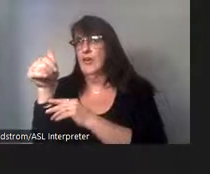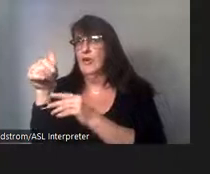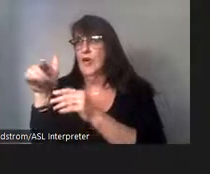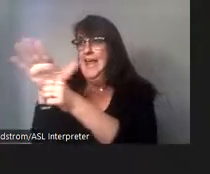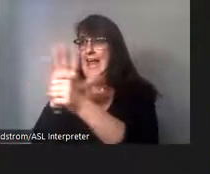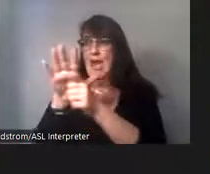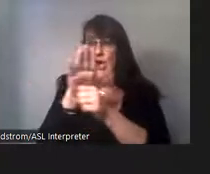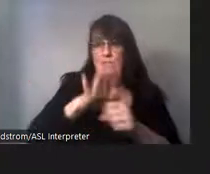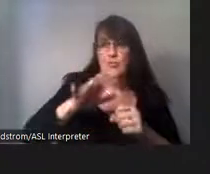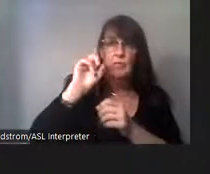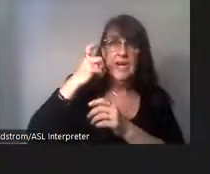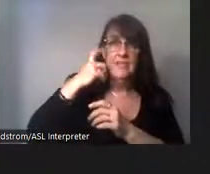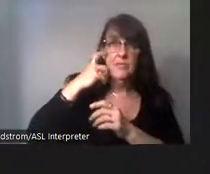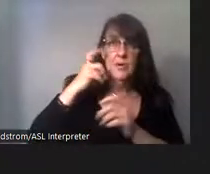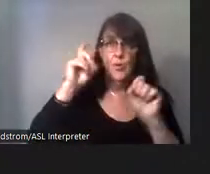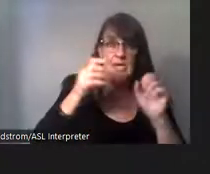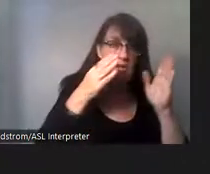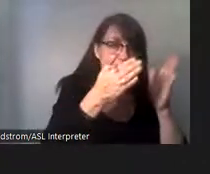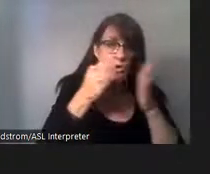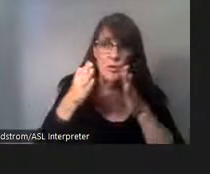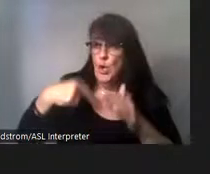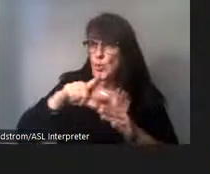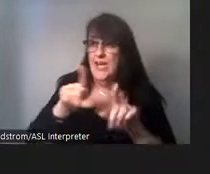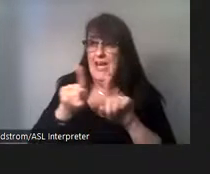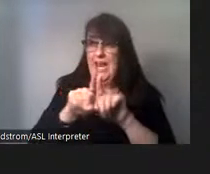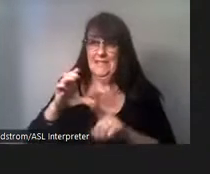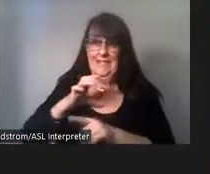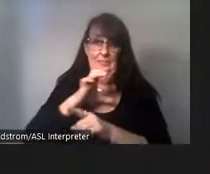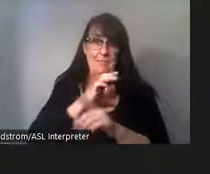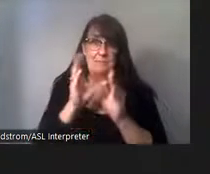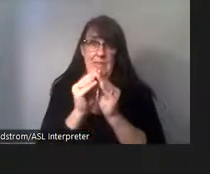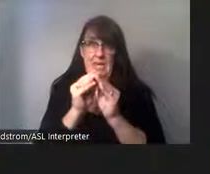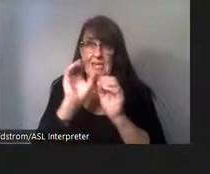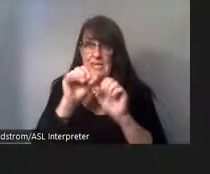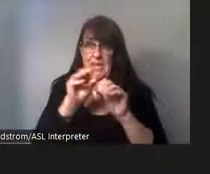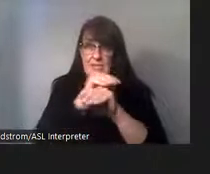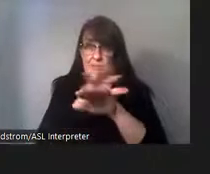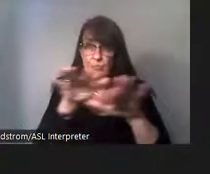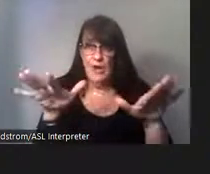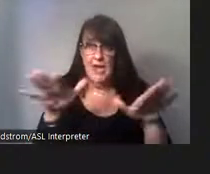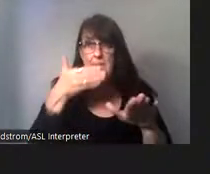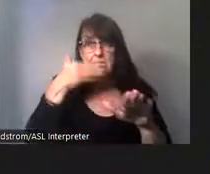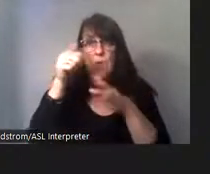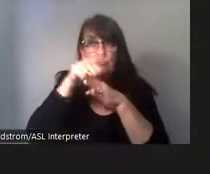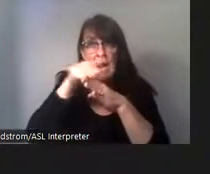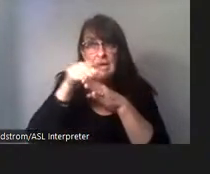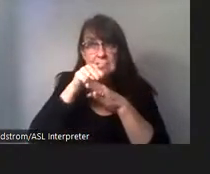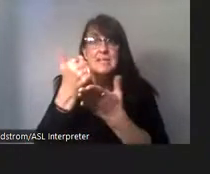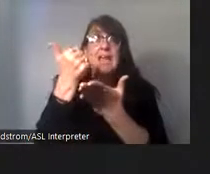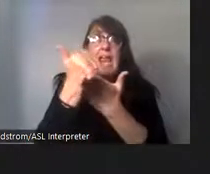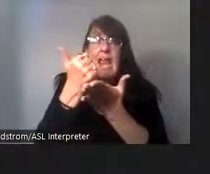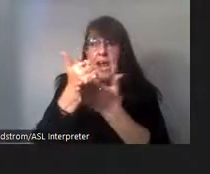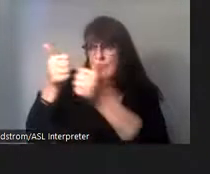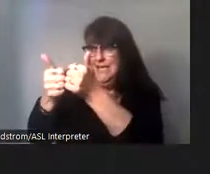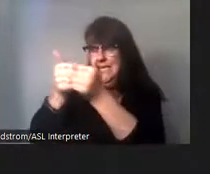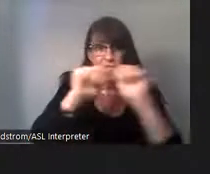the government so that we as a committee can help spread best practices and help each